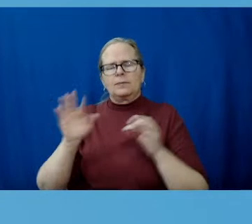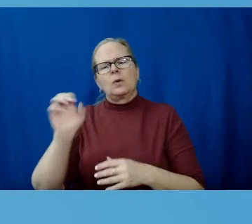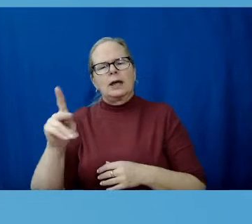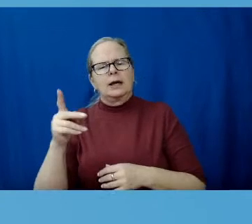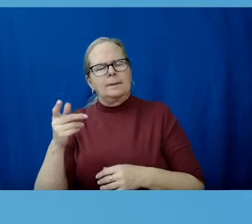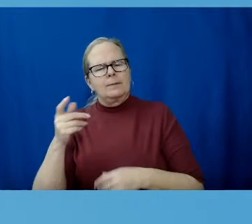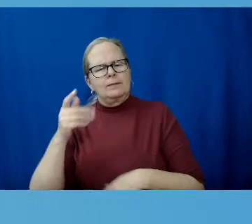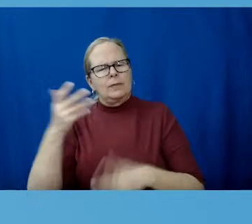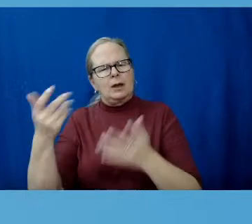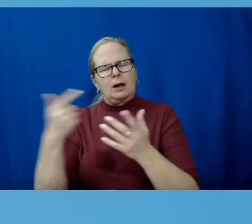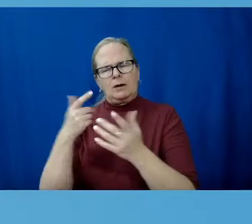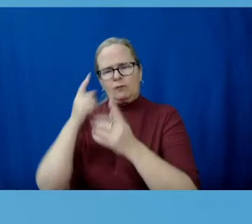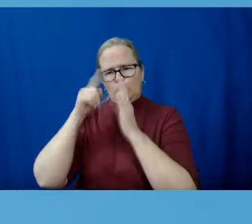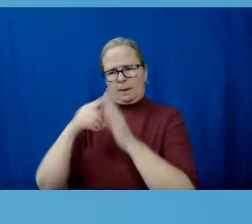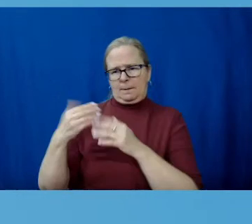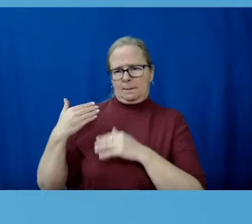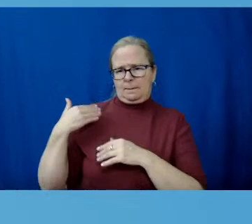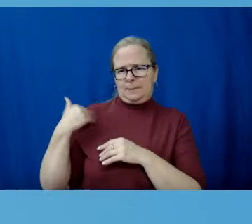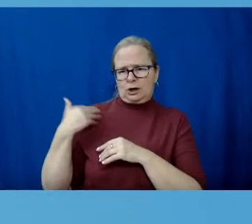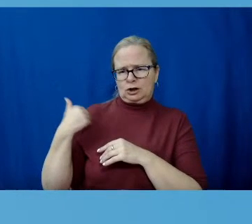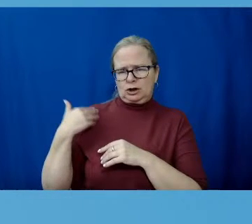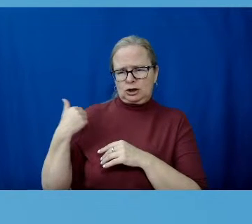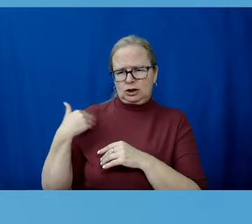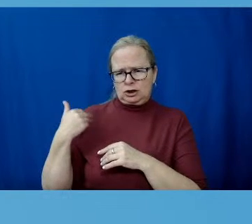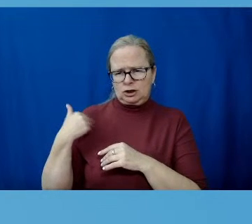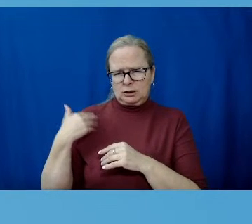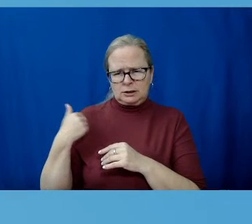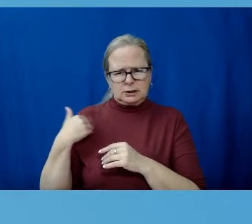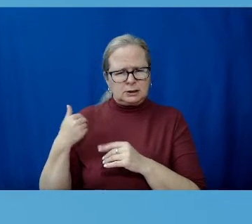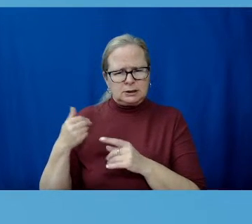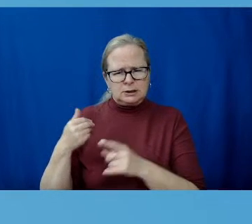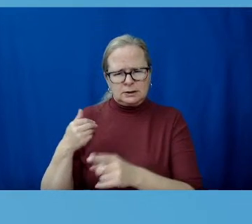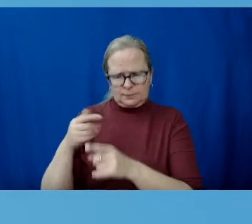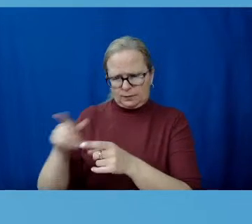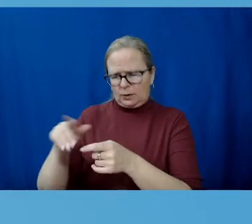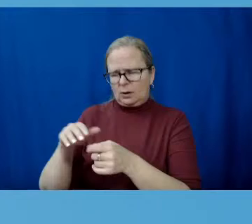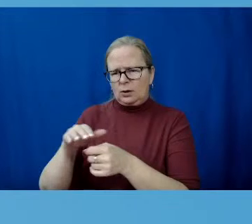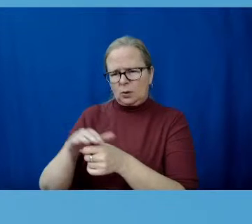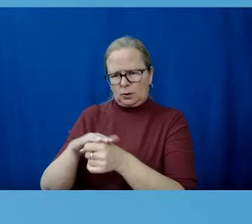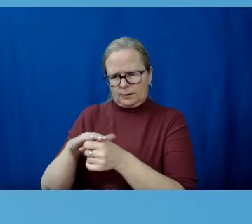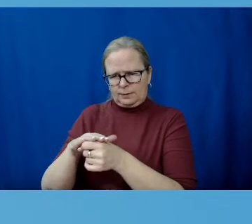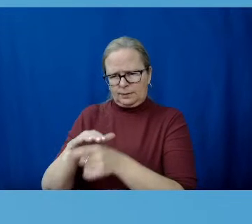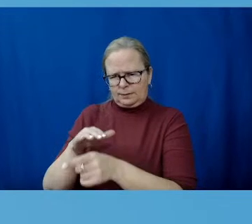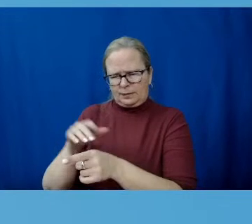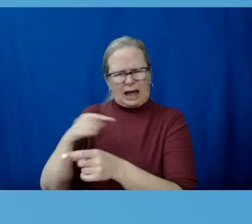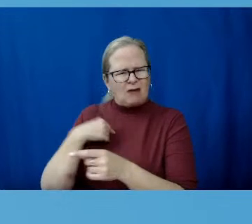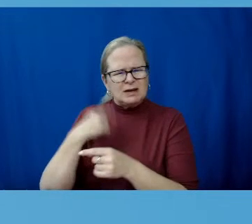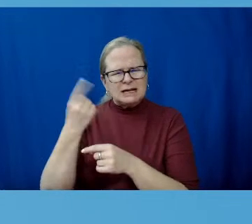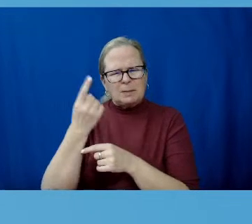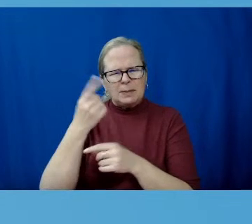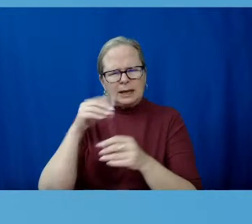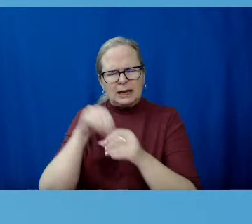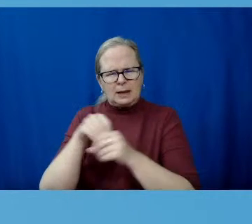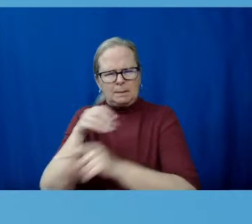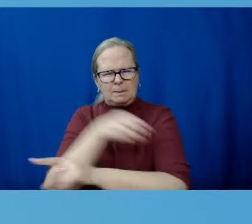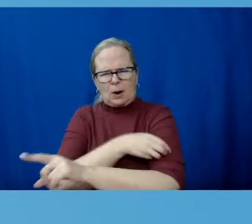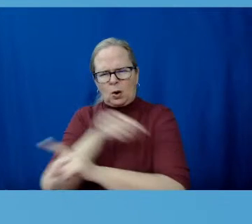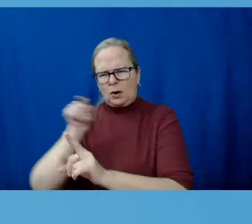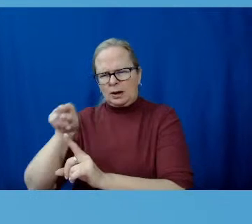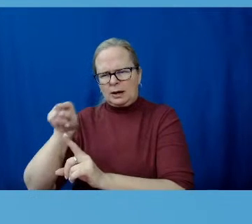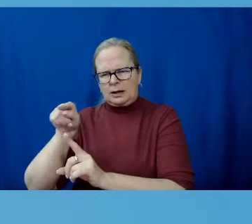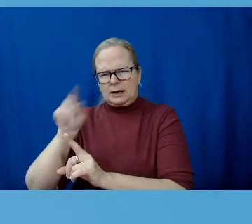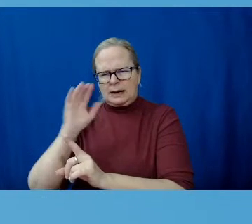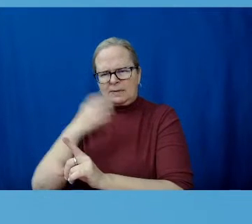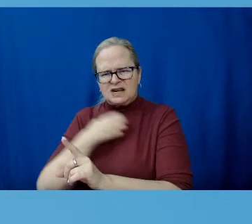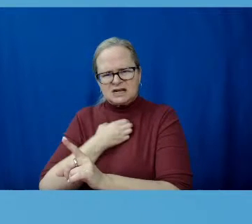so, I don't know, desperate to hold to it or so convinced that they can, that it feels like